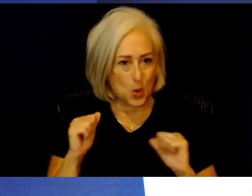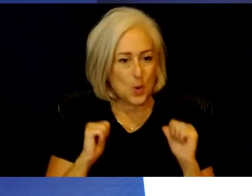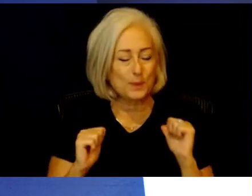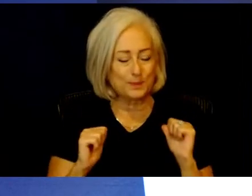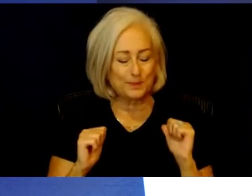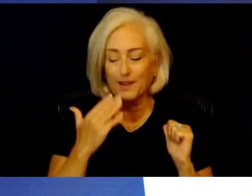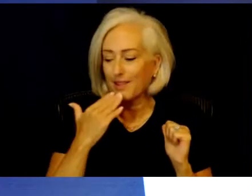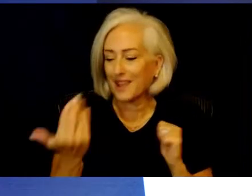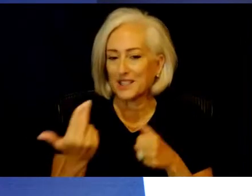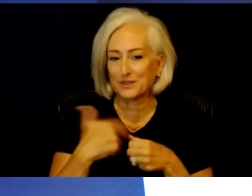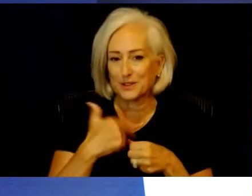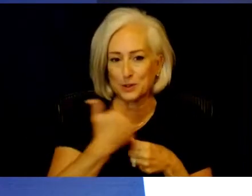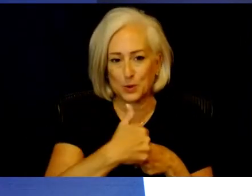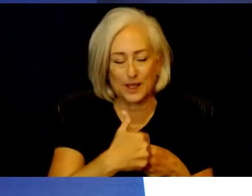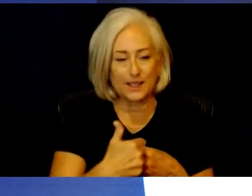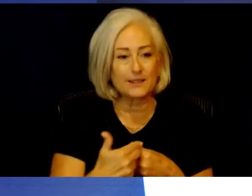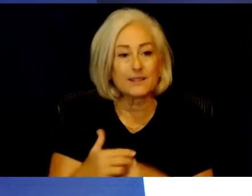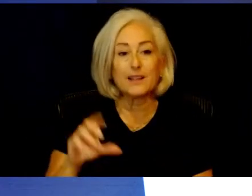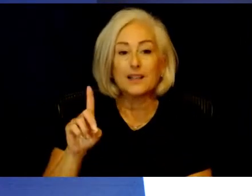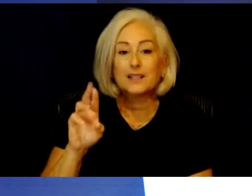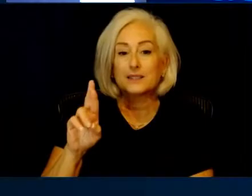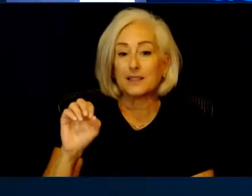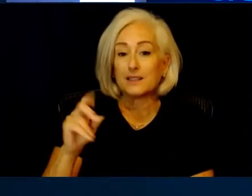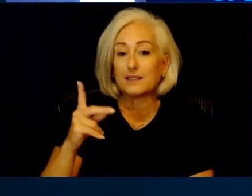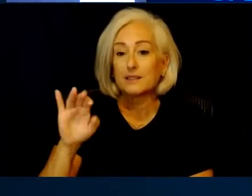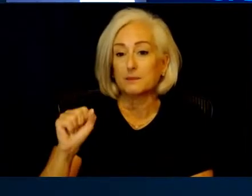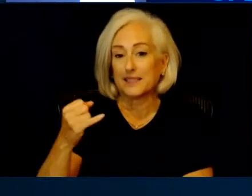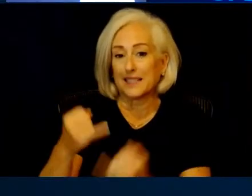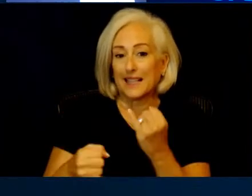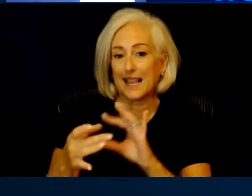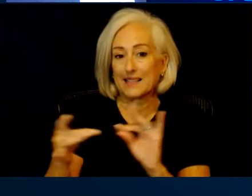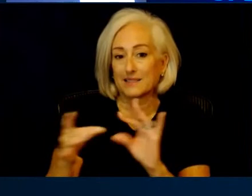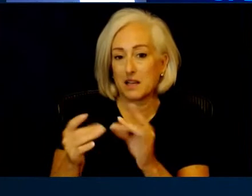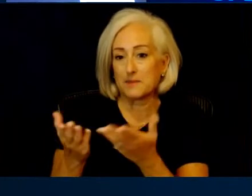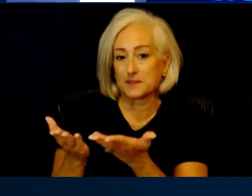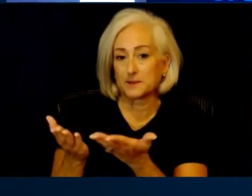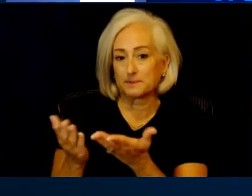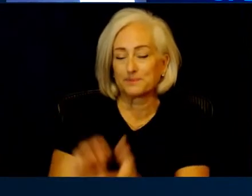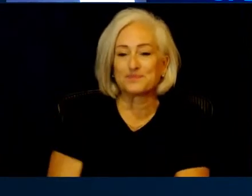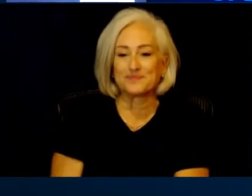thoughts. Dr. Schmidtke, do you have some final thoughts for us?